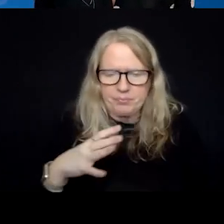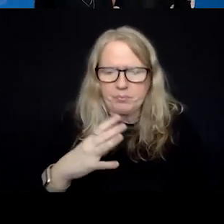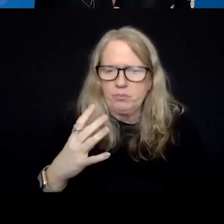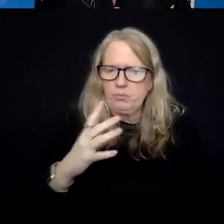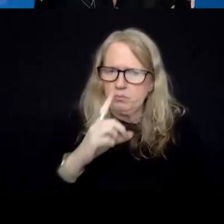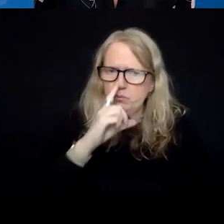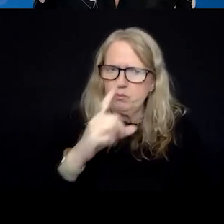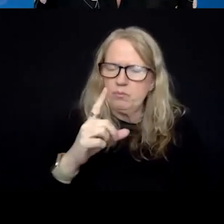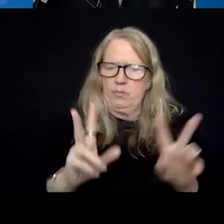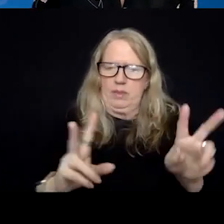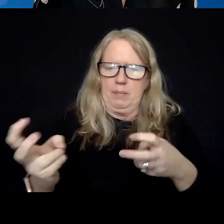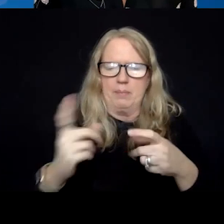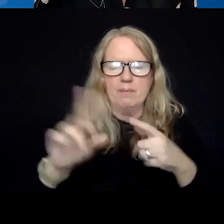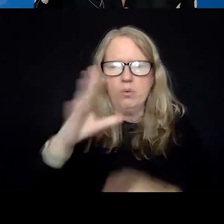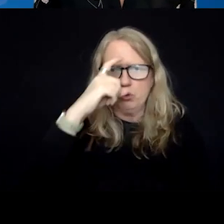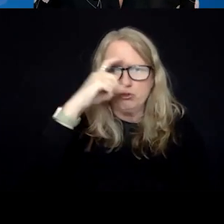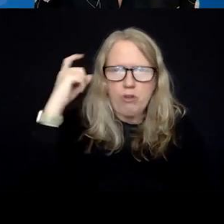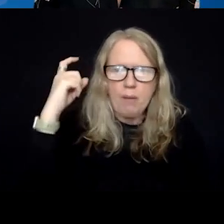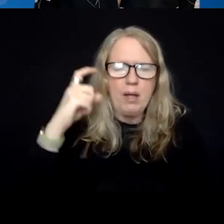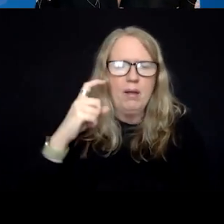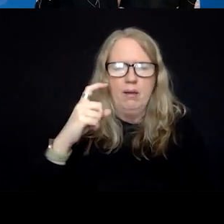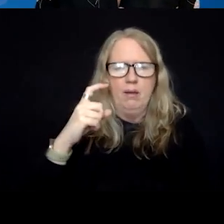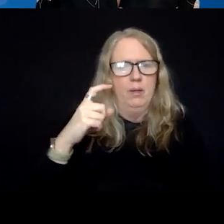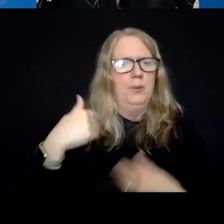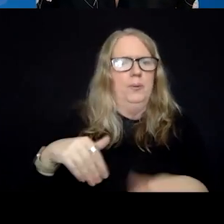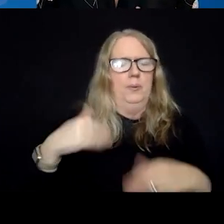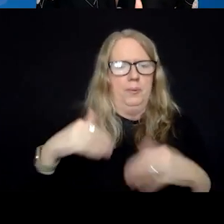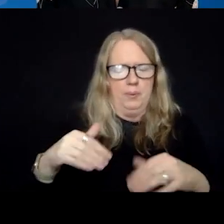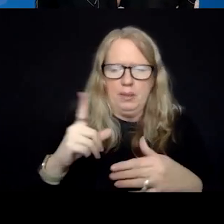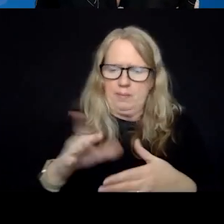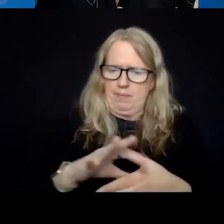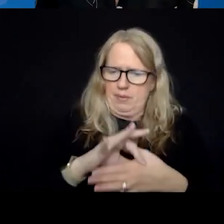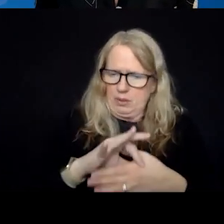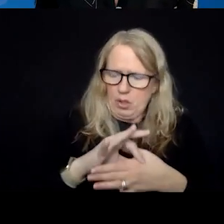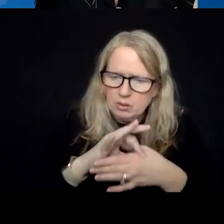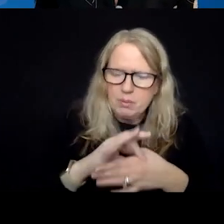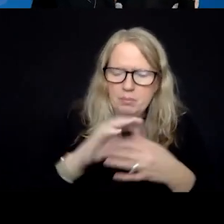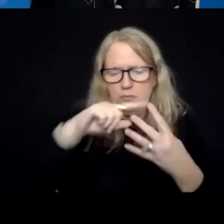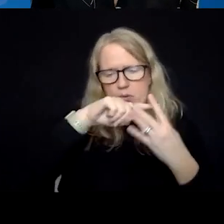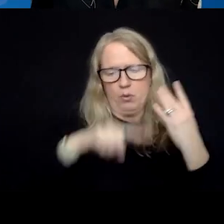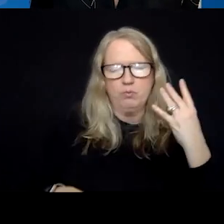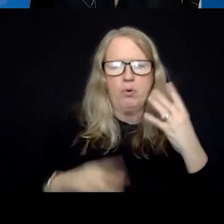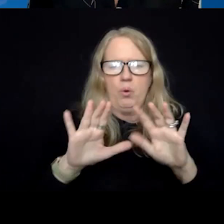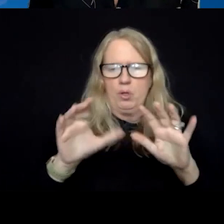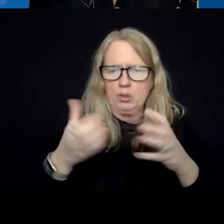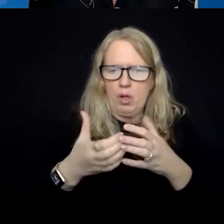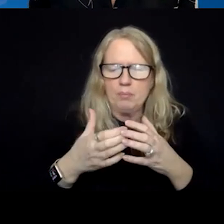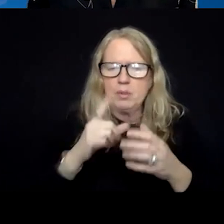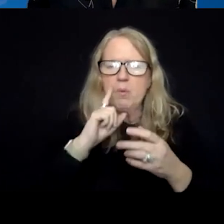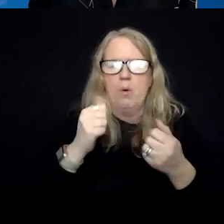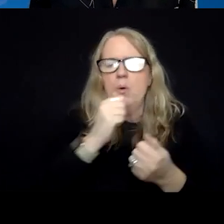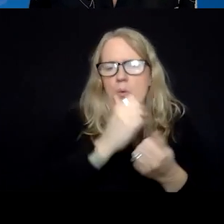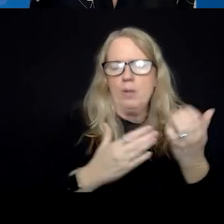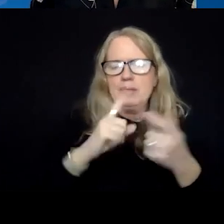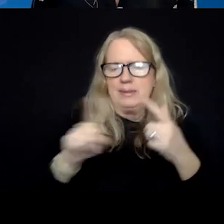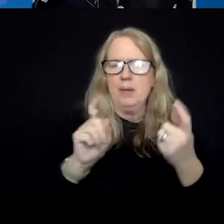around the topic of trauma. And the content across the 4 groups is comparable with some tailoring